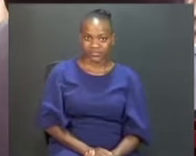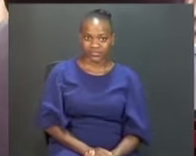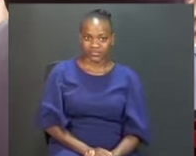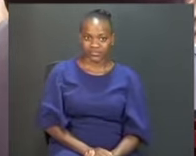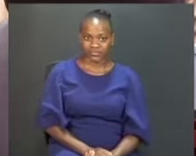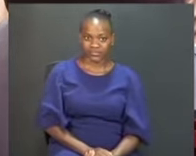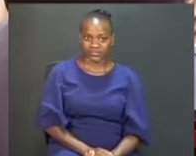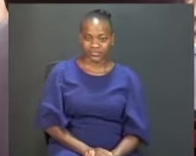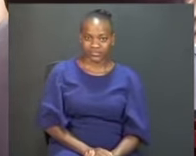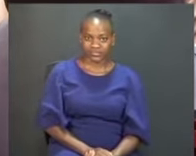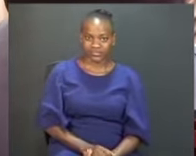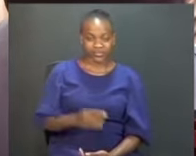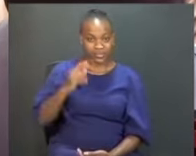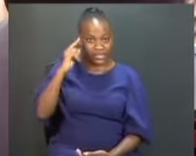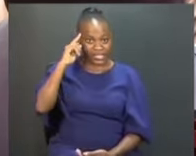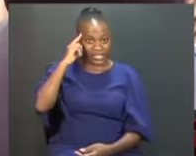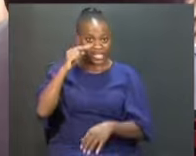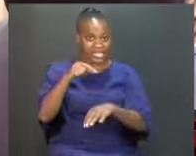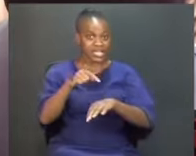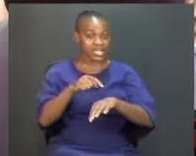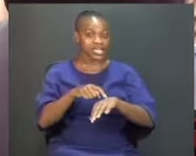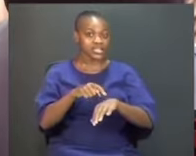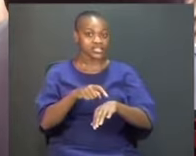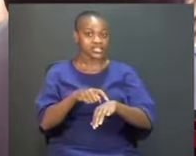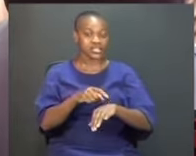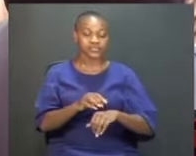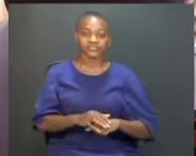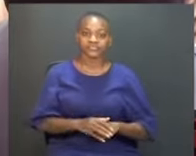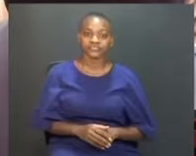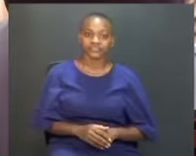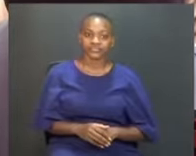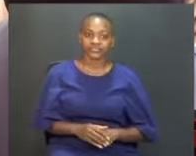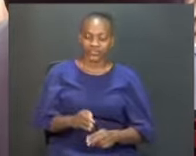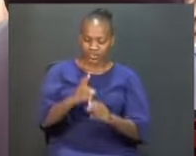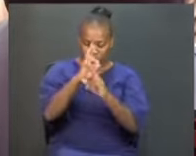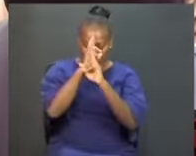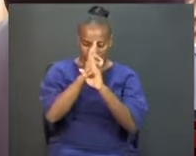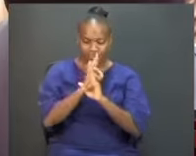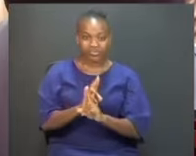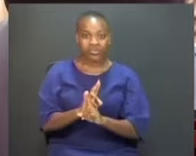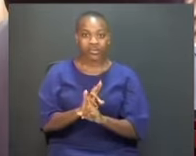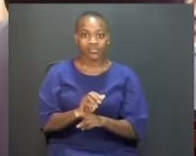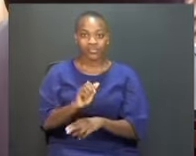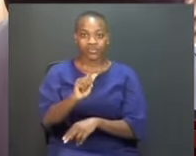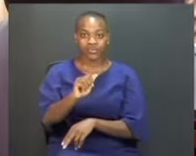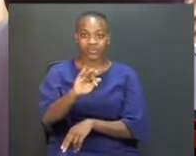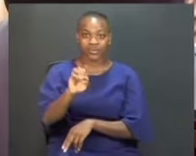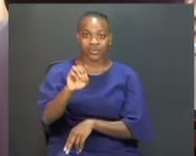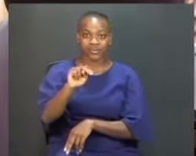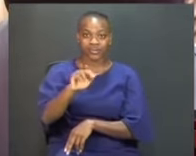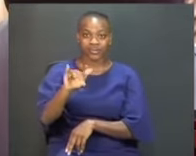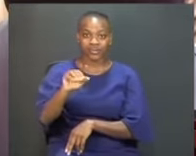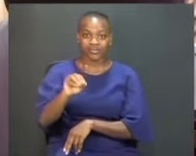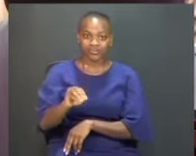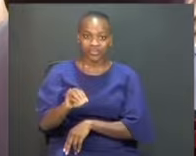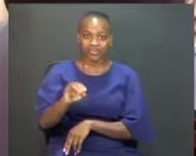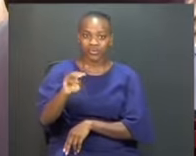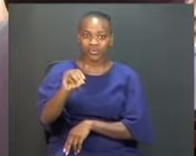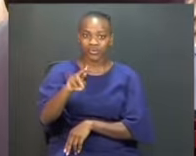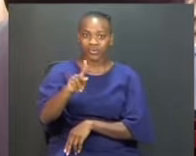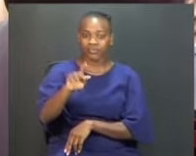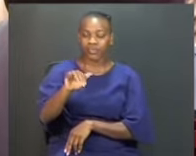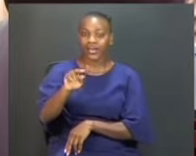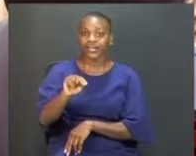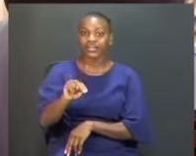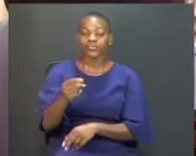And it is time that the Honorable Afenyo Markins be put in his proper